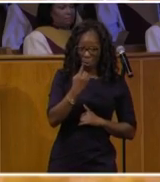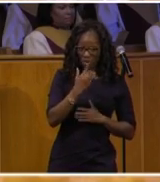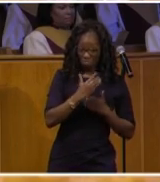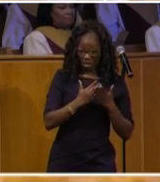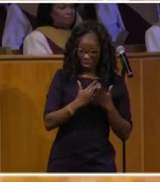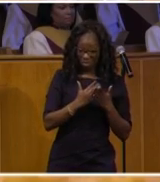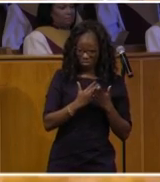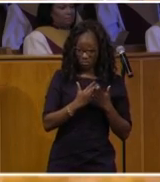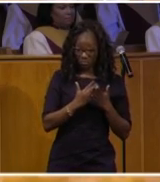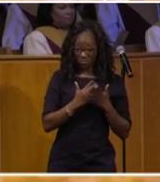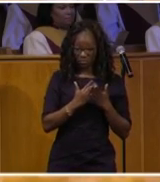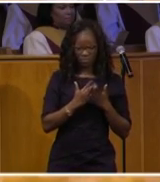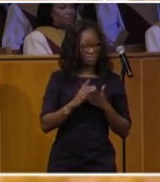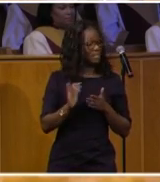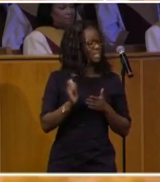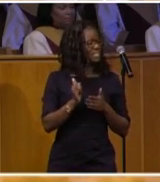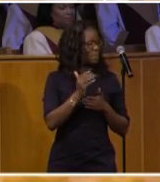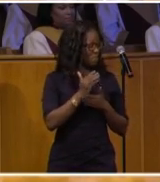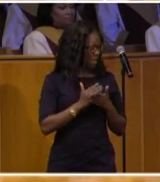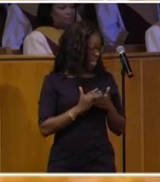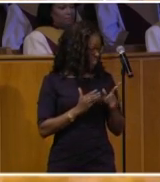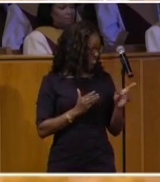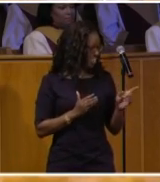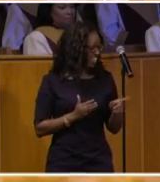section, like Reverend does,